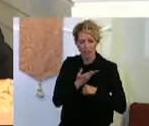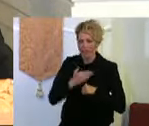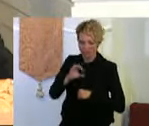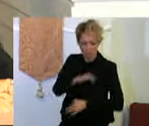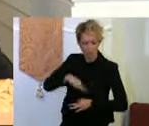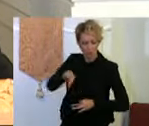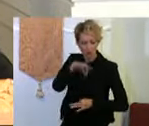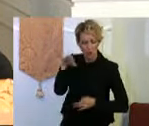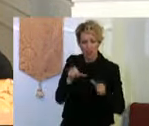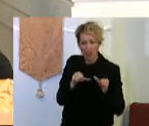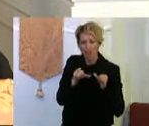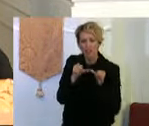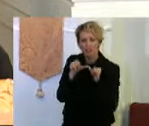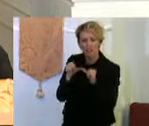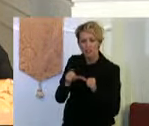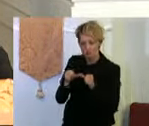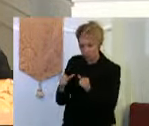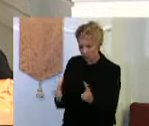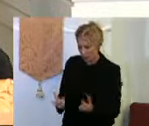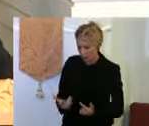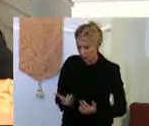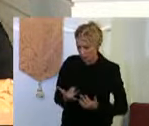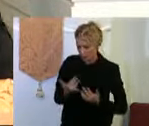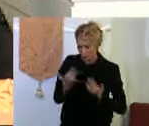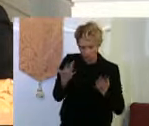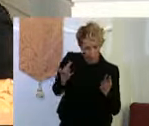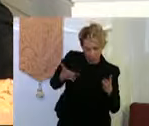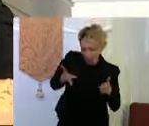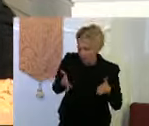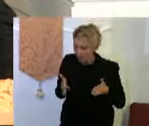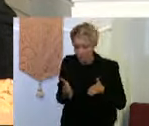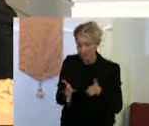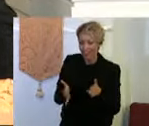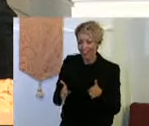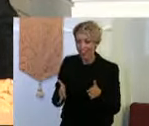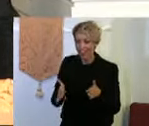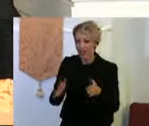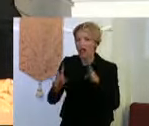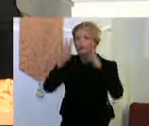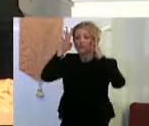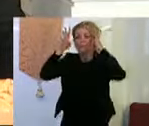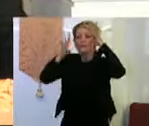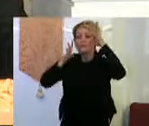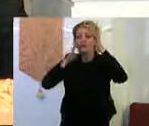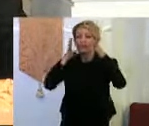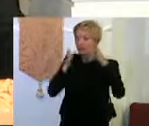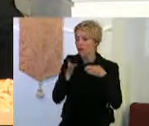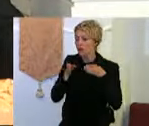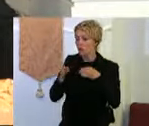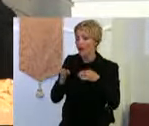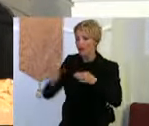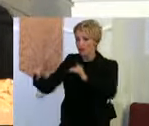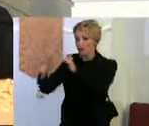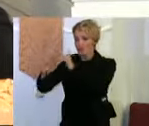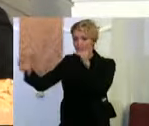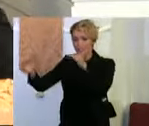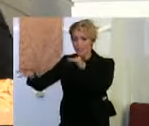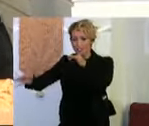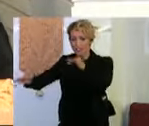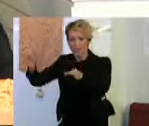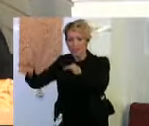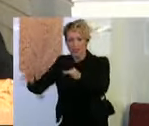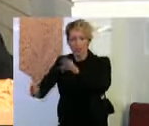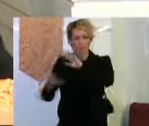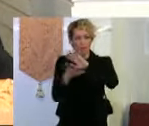Spirit that continues to illuminate our pathway and creates for us the ways of justice and